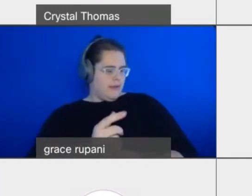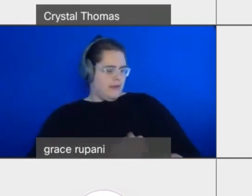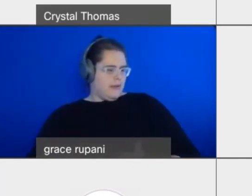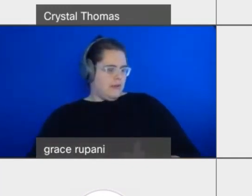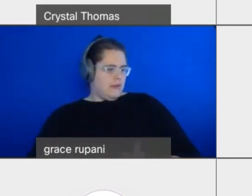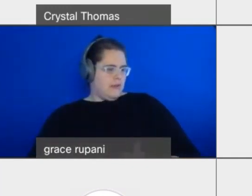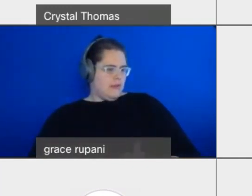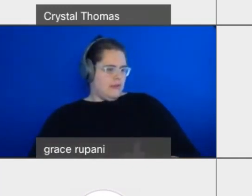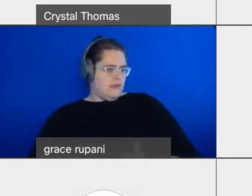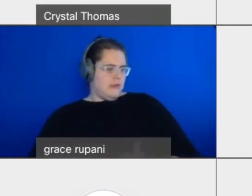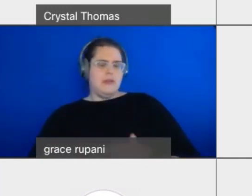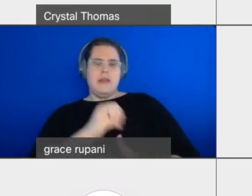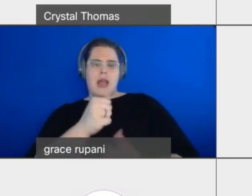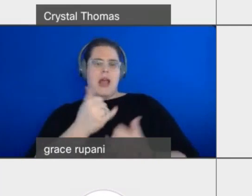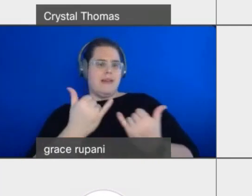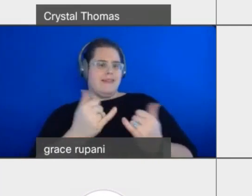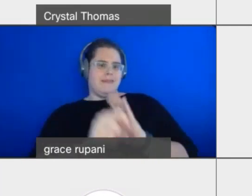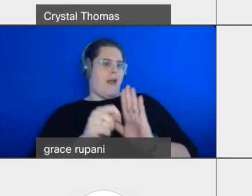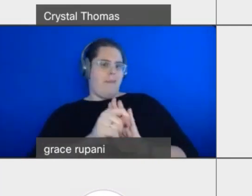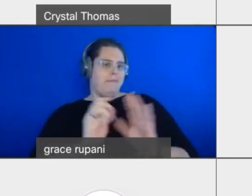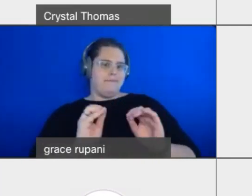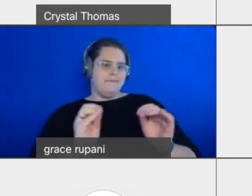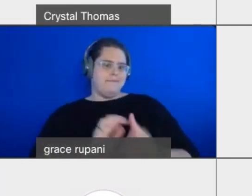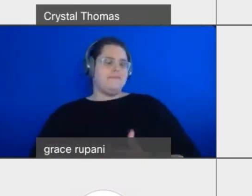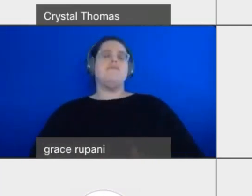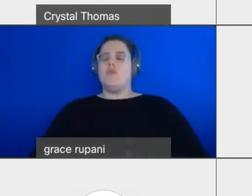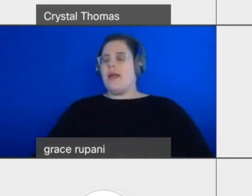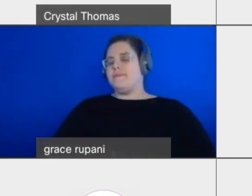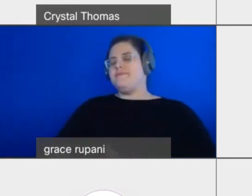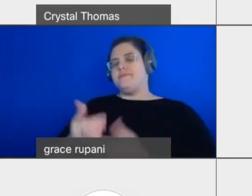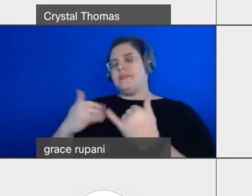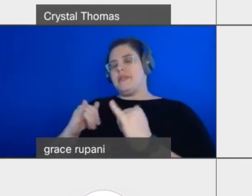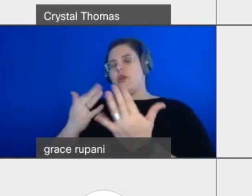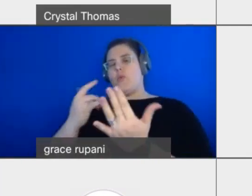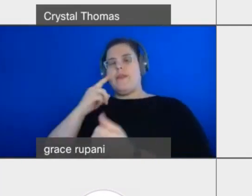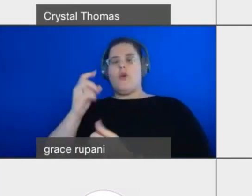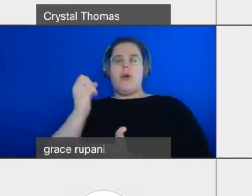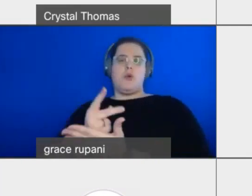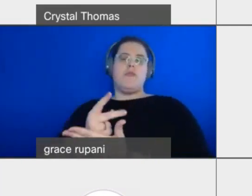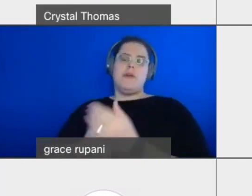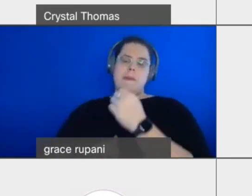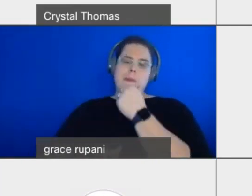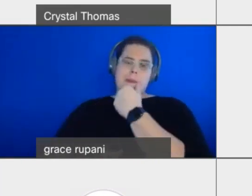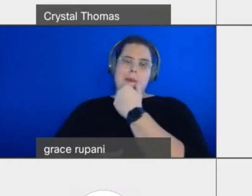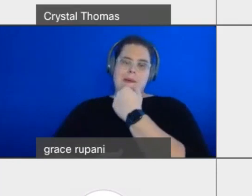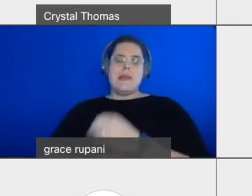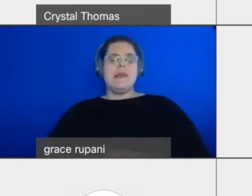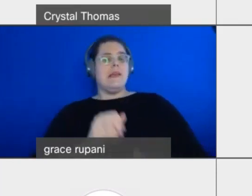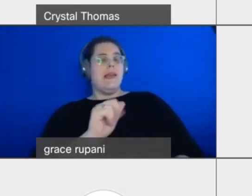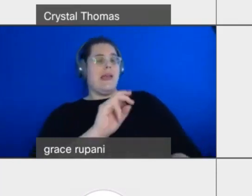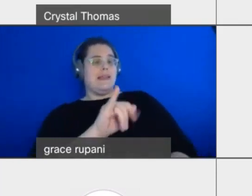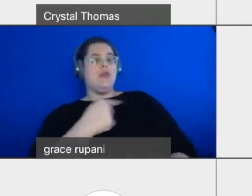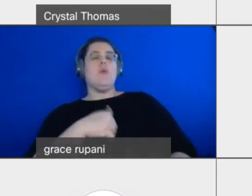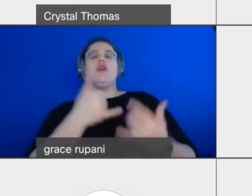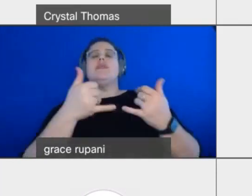No, not to date. We're still in the process of waiting approval for any pilot. We're exploring options for how that could